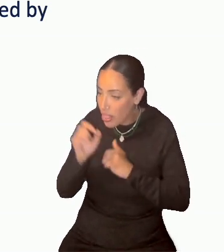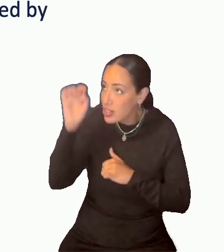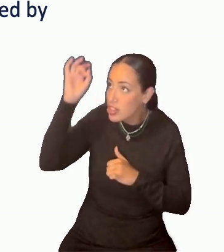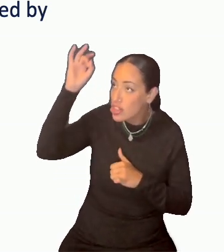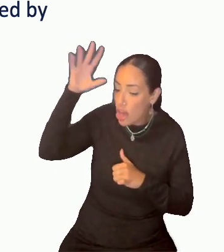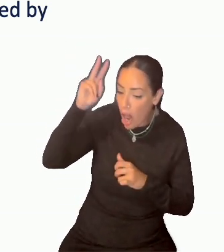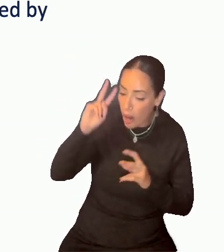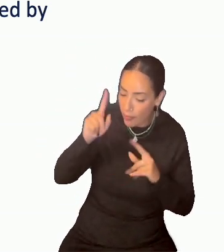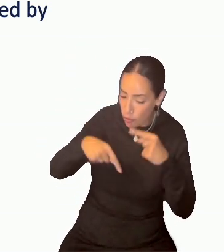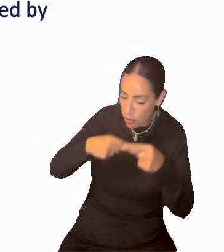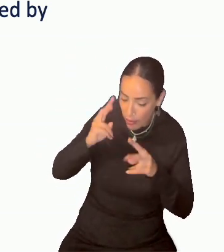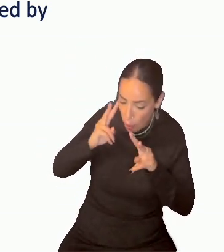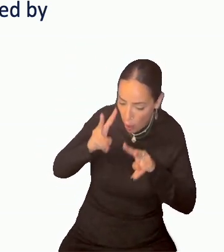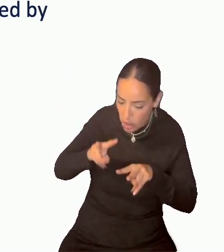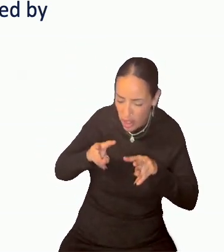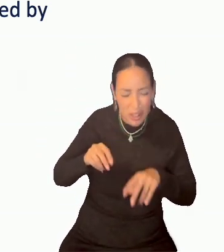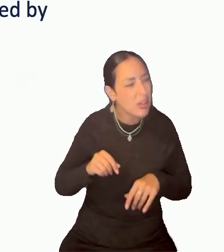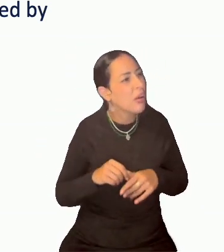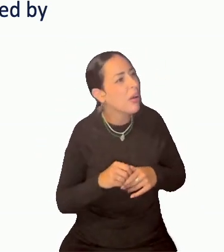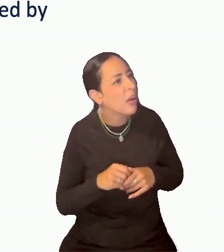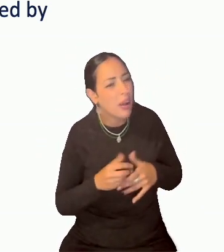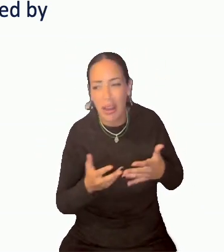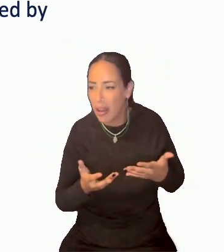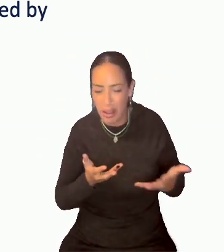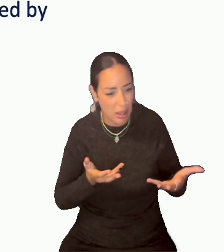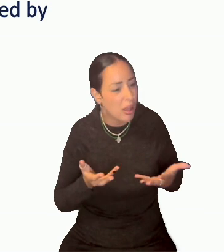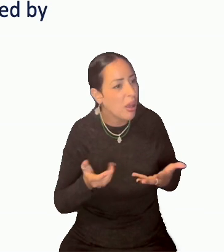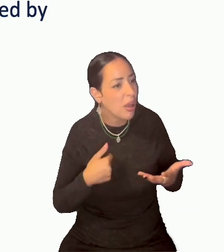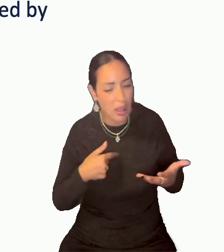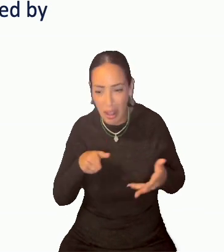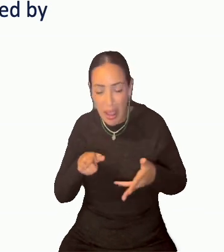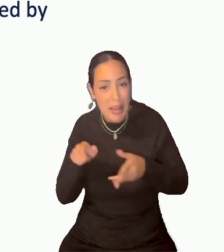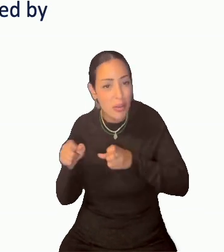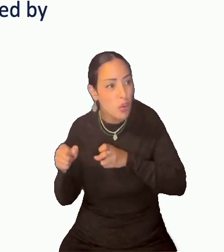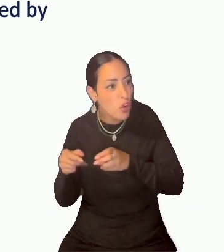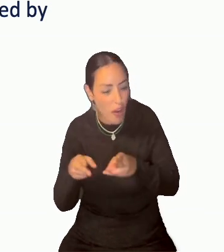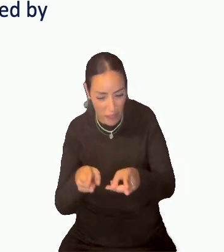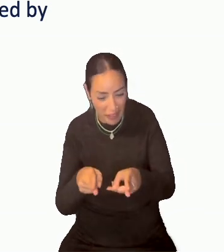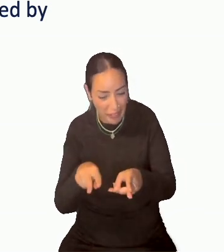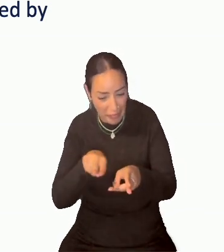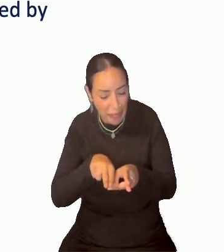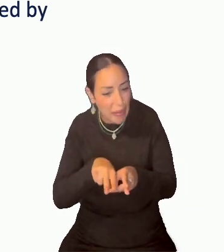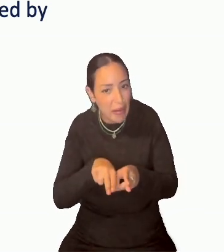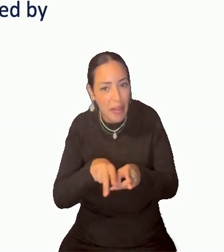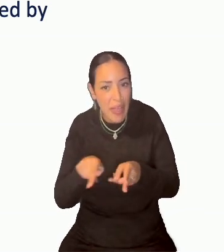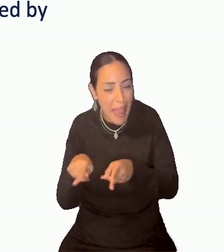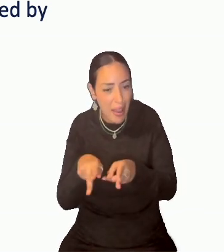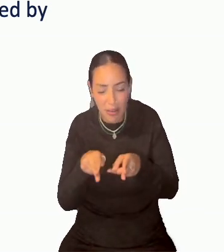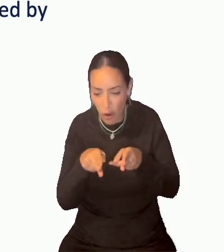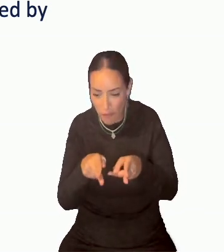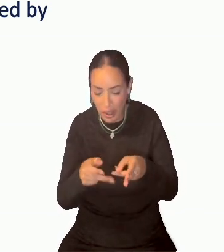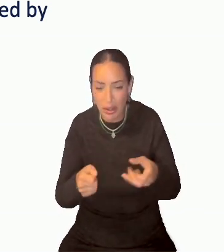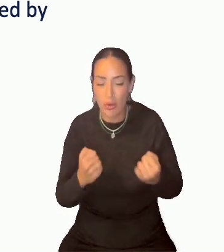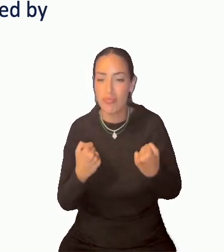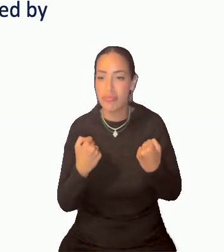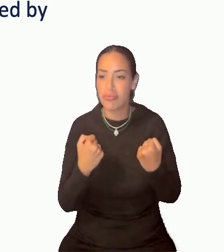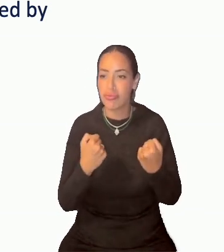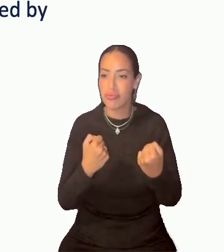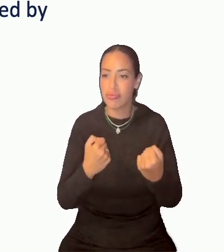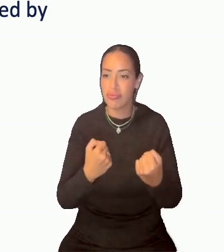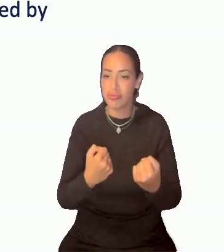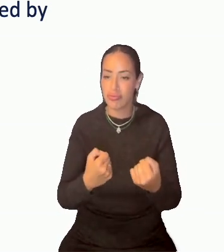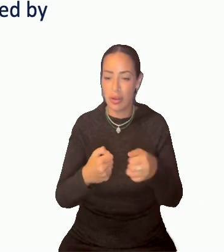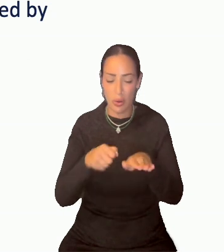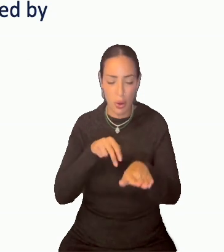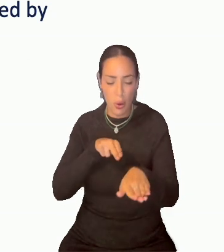him, and he had some real concerns about how he could get from being in the coffin that he was seeing being driven through the street to take his place on